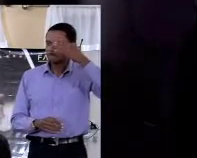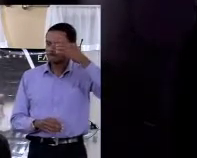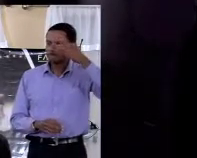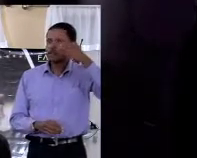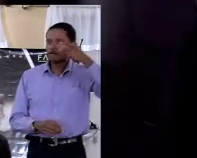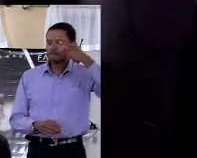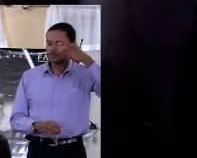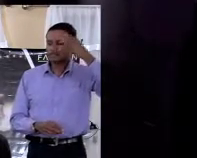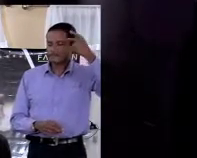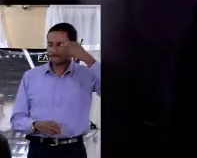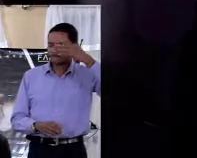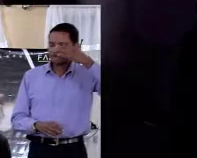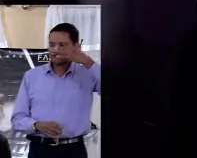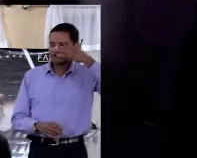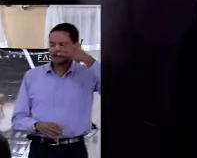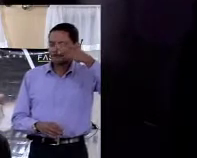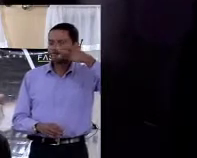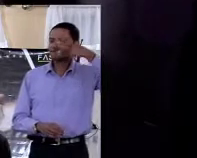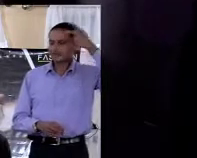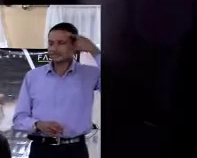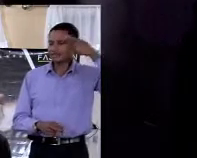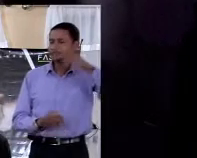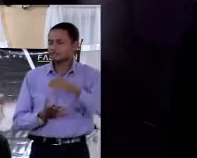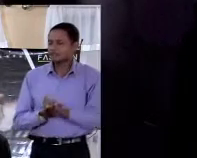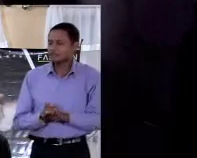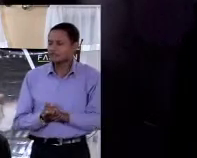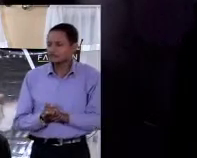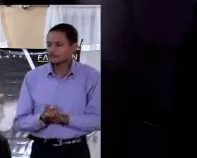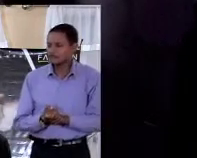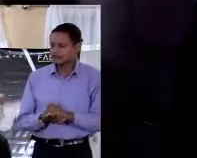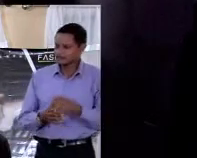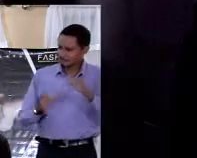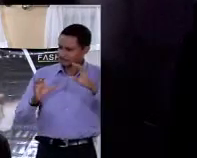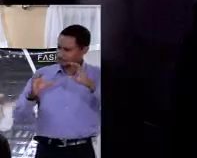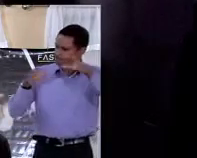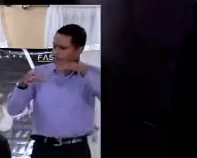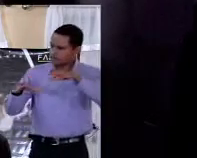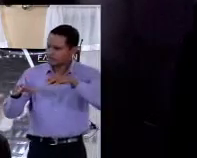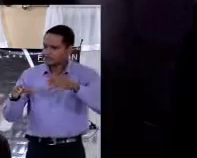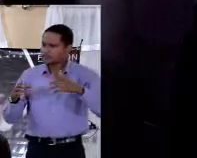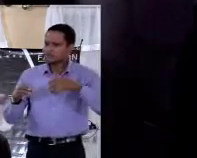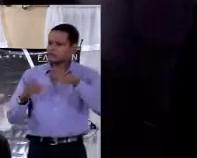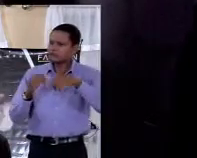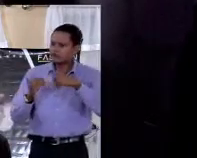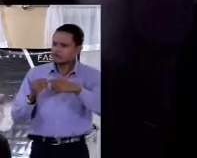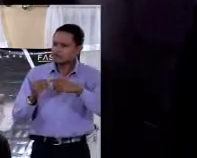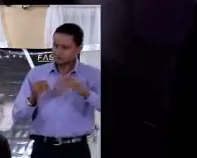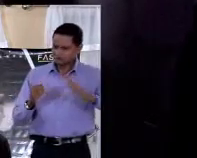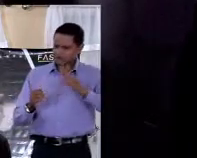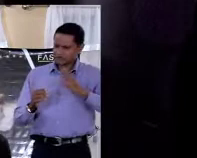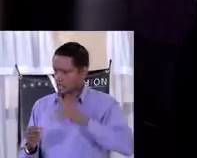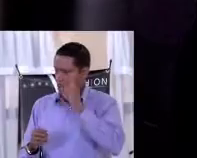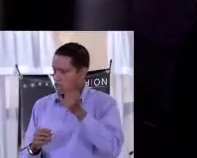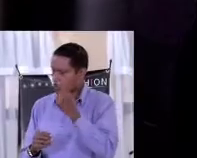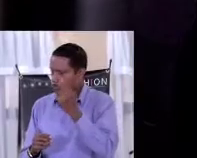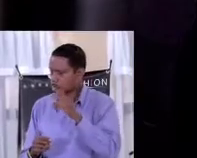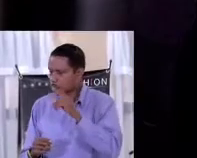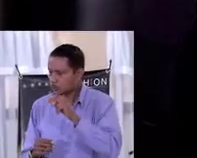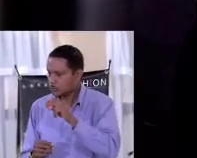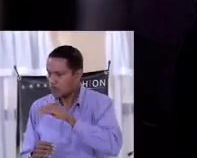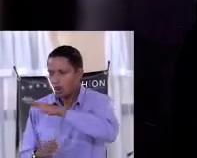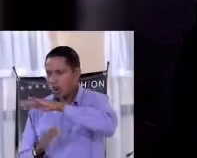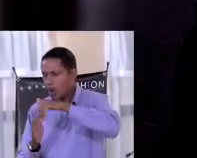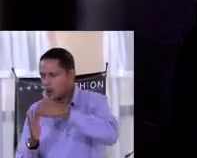the Caribbean aesthetic. Now, this Caribbean aesthetic is not just about fashion. It's about the whole creative arts. And there